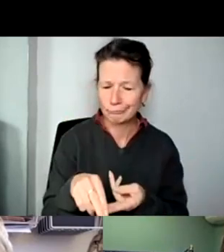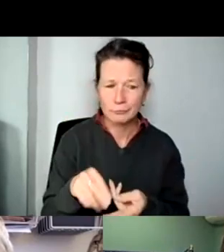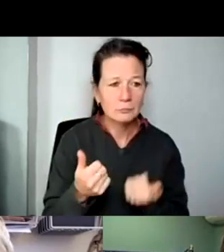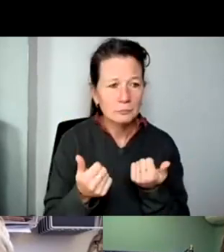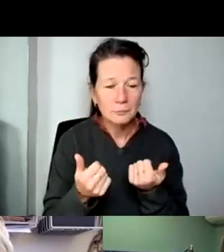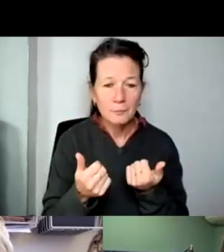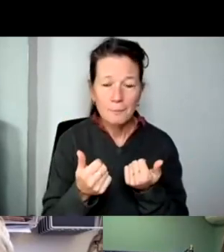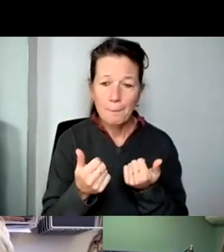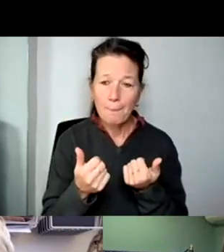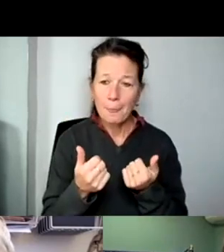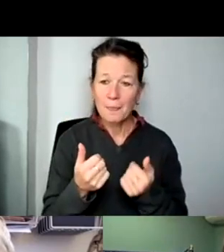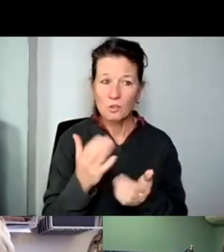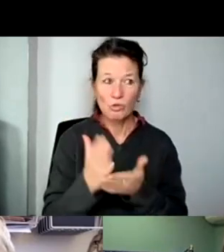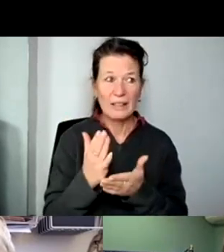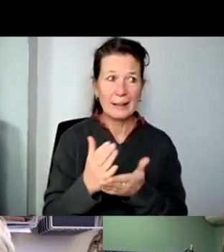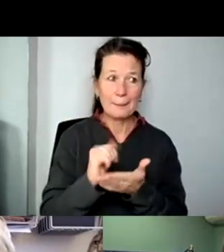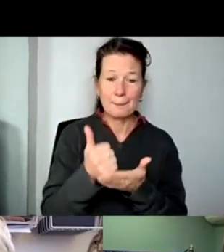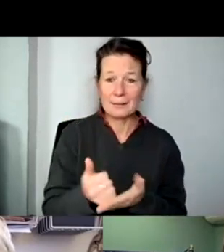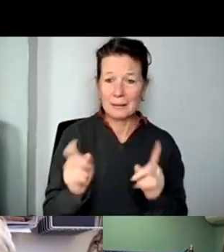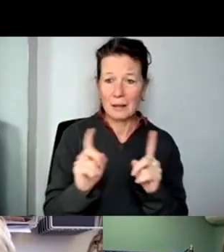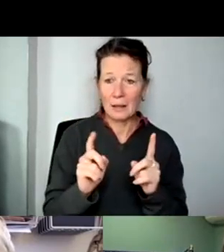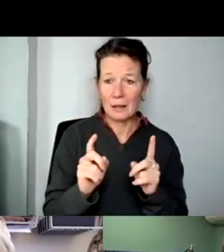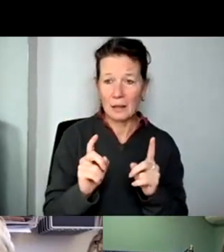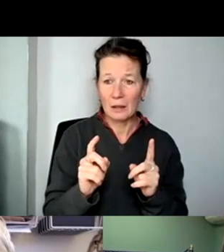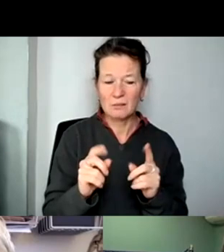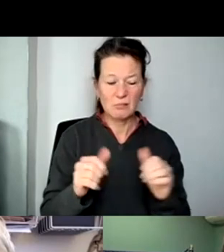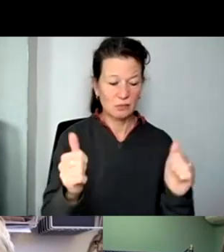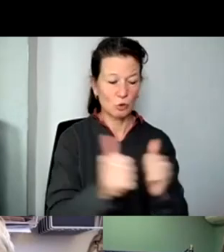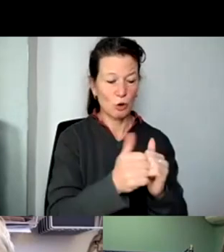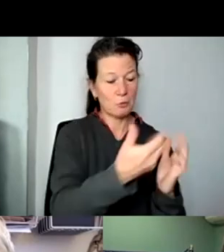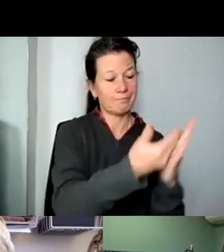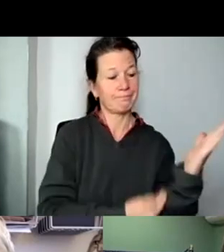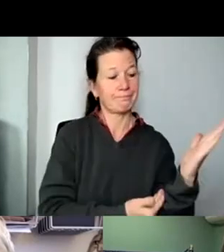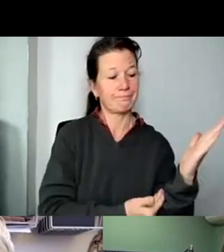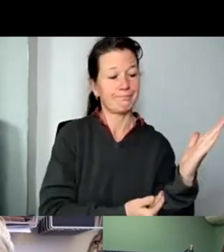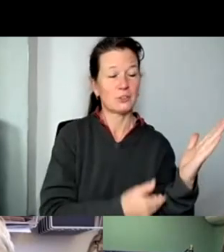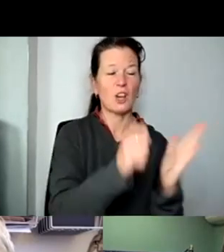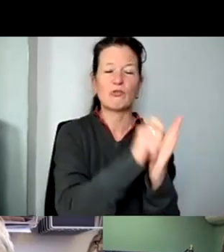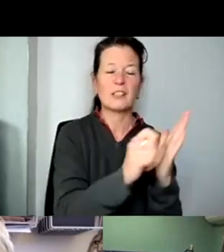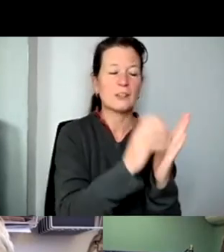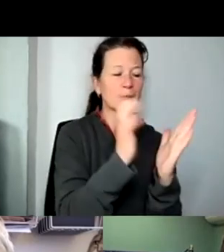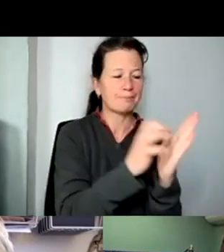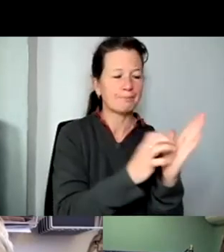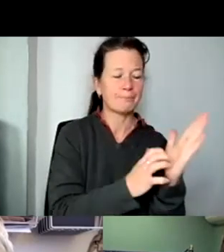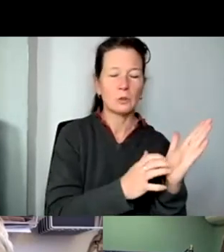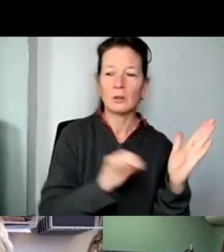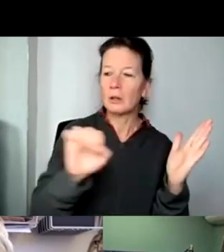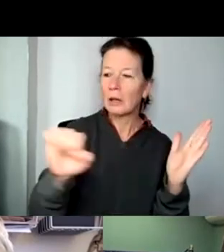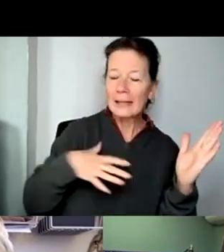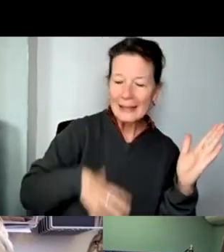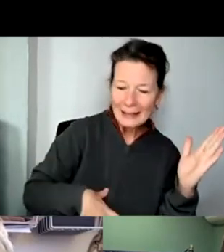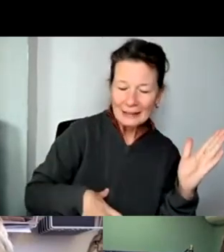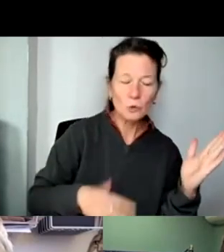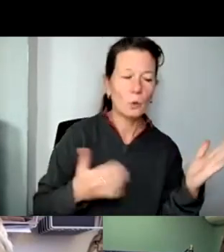And it's basically, you know, a document that puts out in writing expectations or needs for two